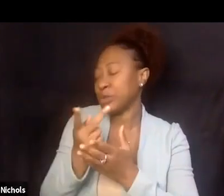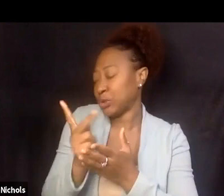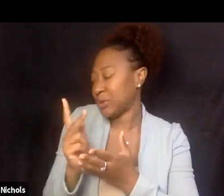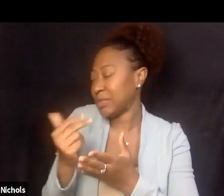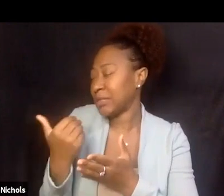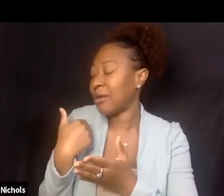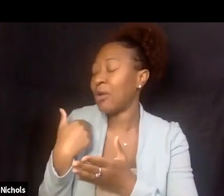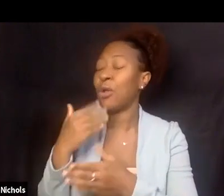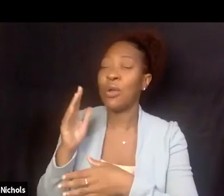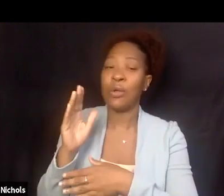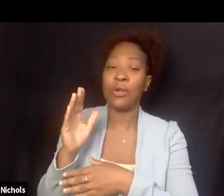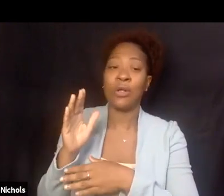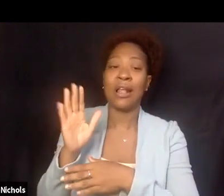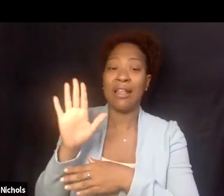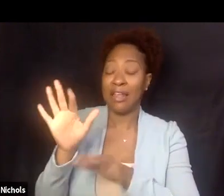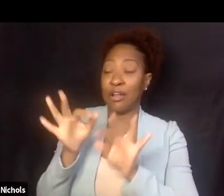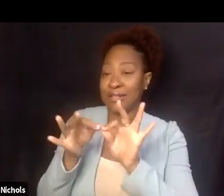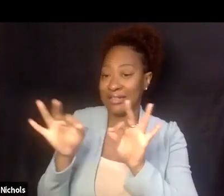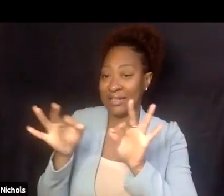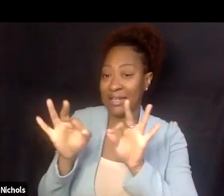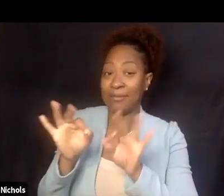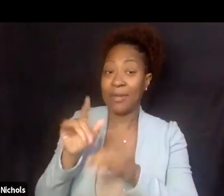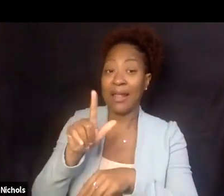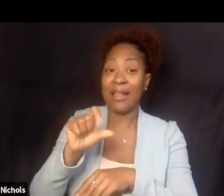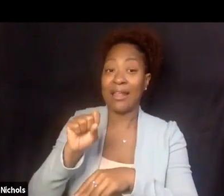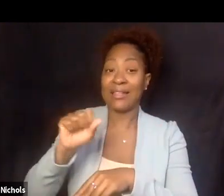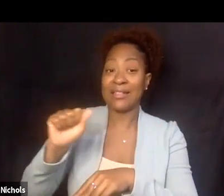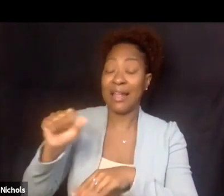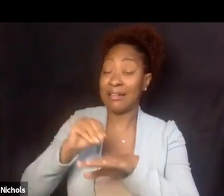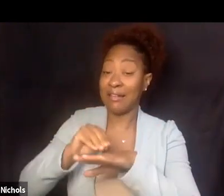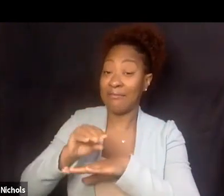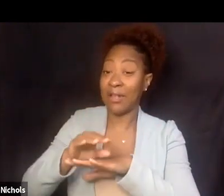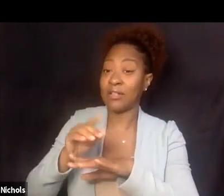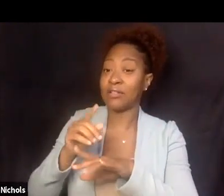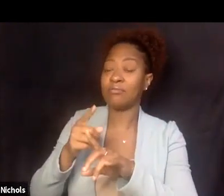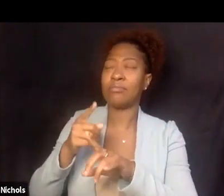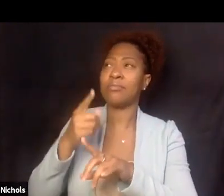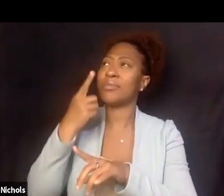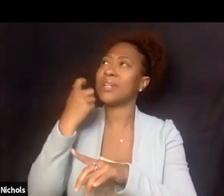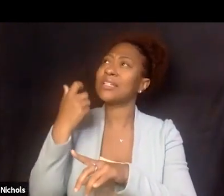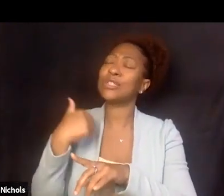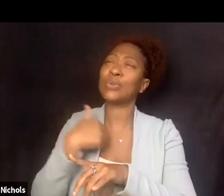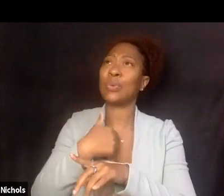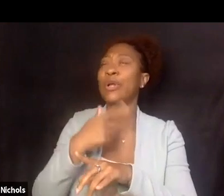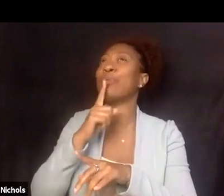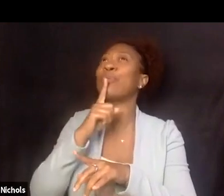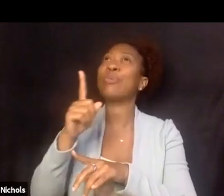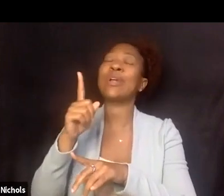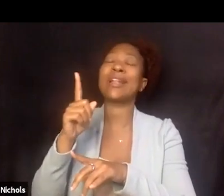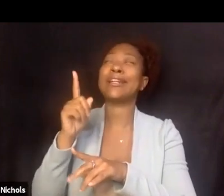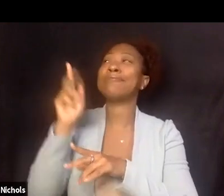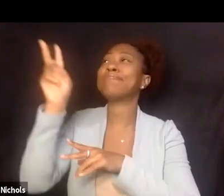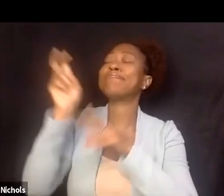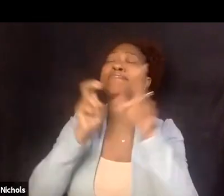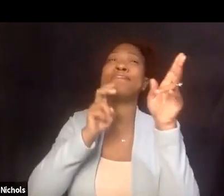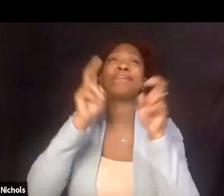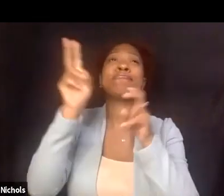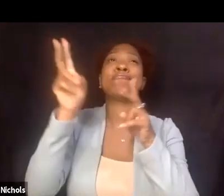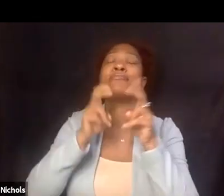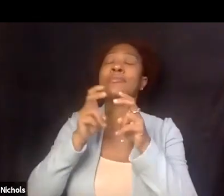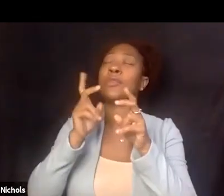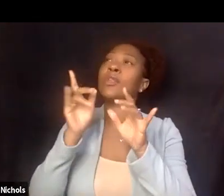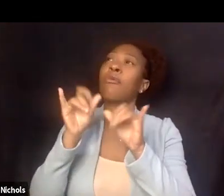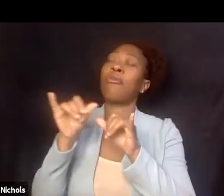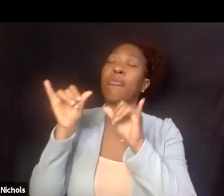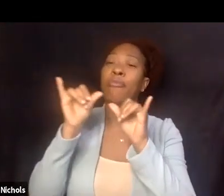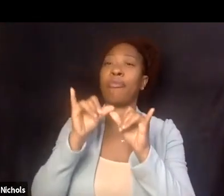syllabus statements. So this is LS&A's advice, in part because we're just sort of tracing, right? Like, how does this cultural